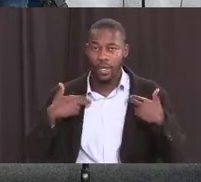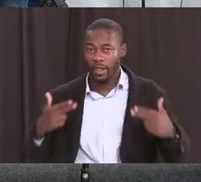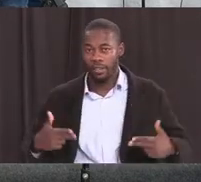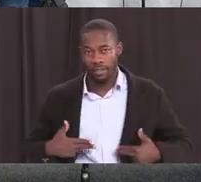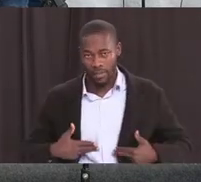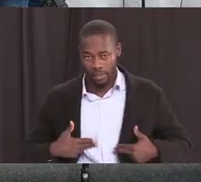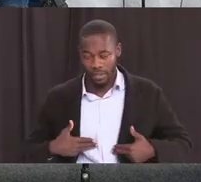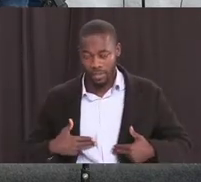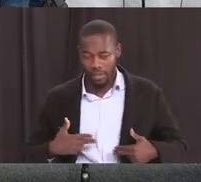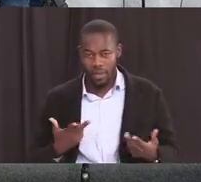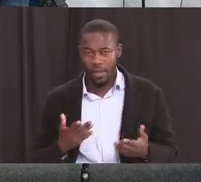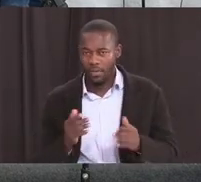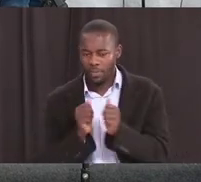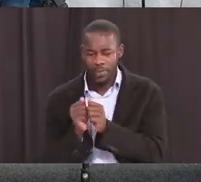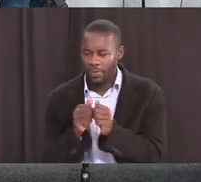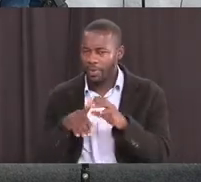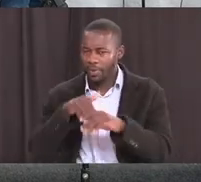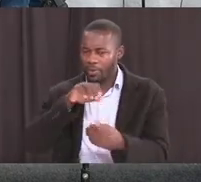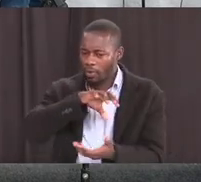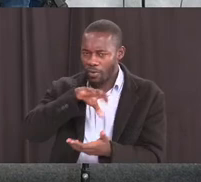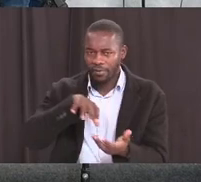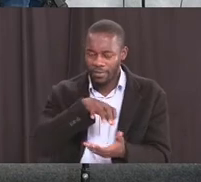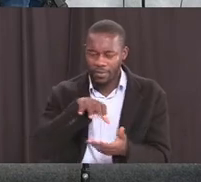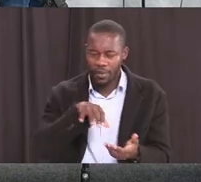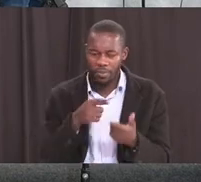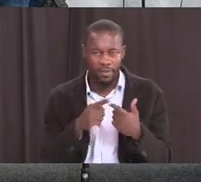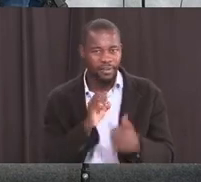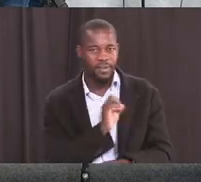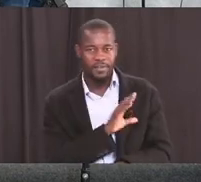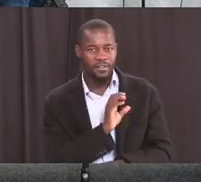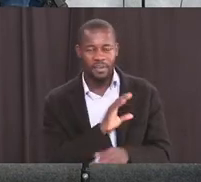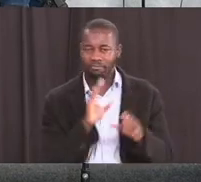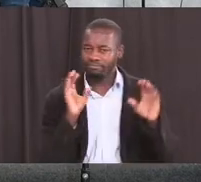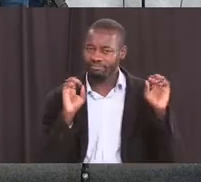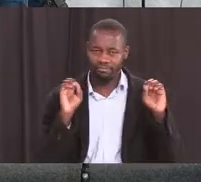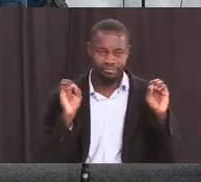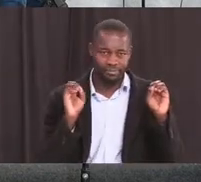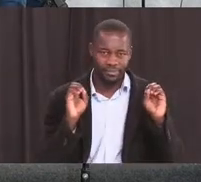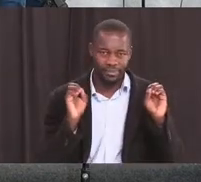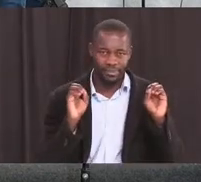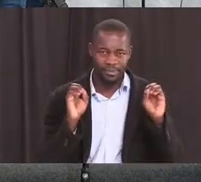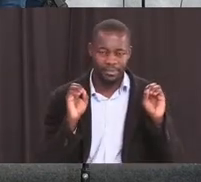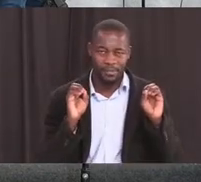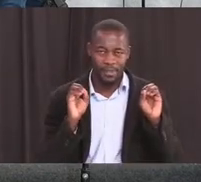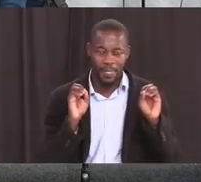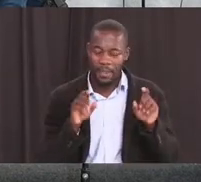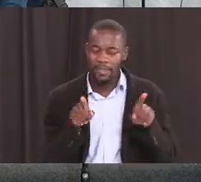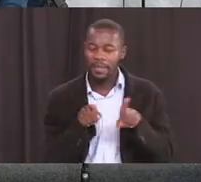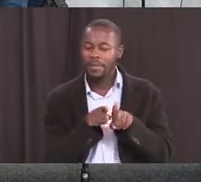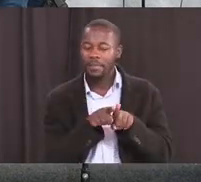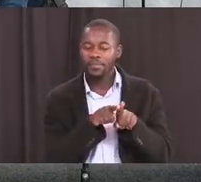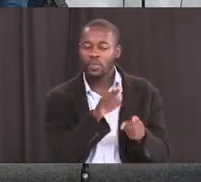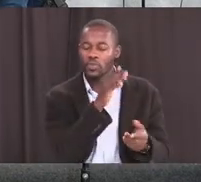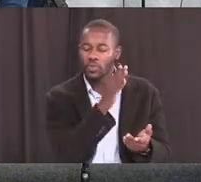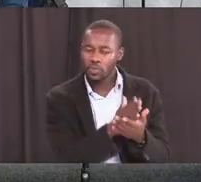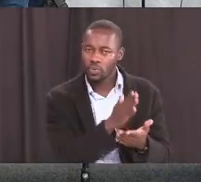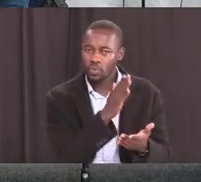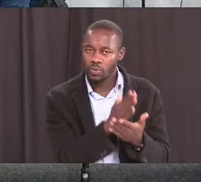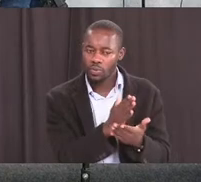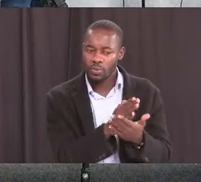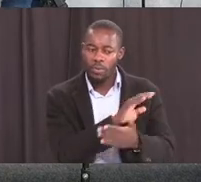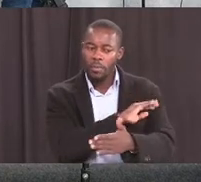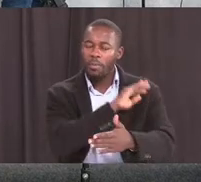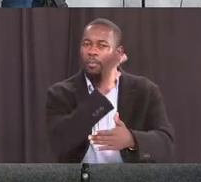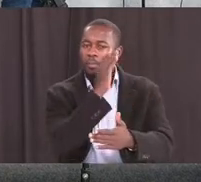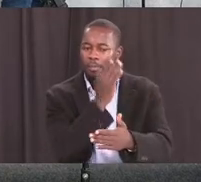been confusion or fear and anxiety. It is true power that